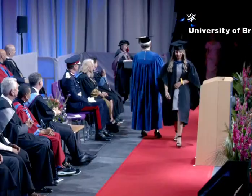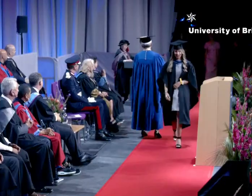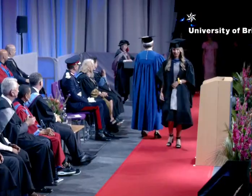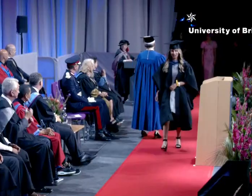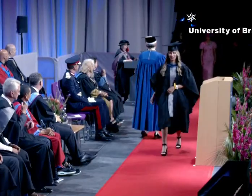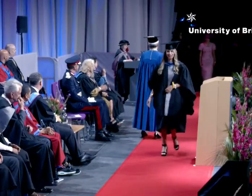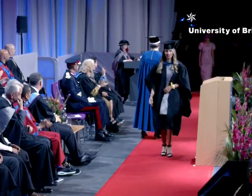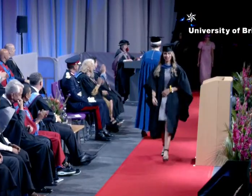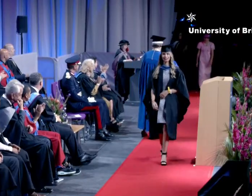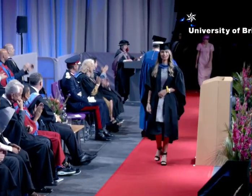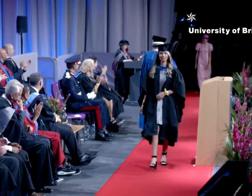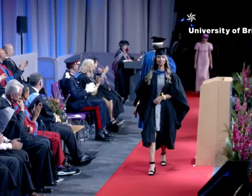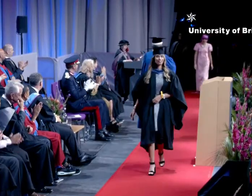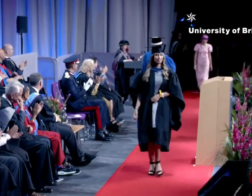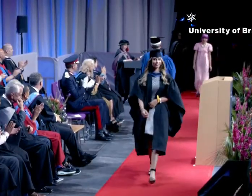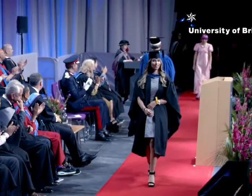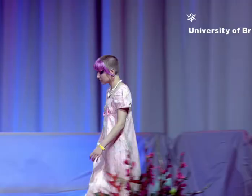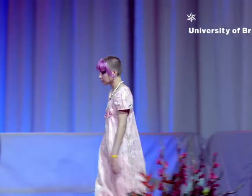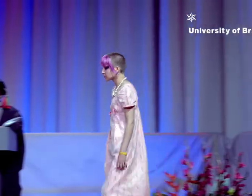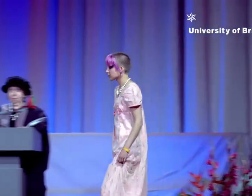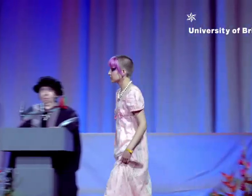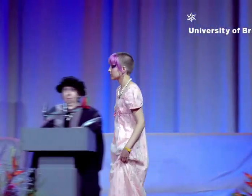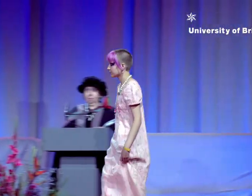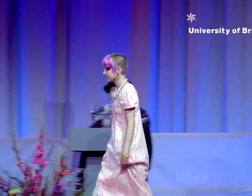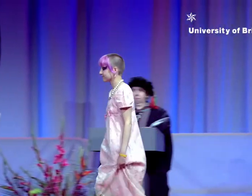Rebecca Furr.